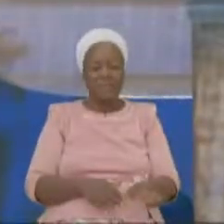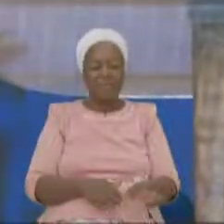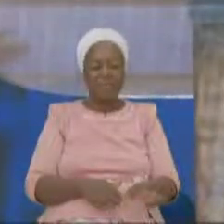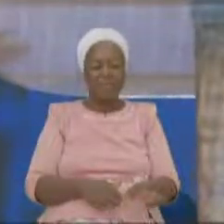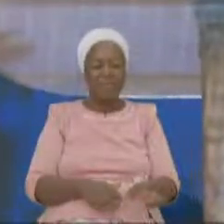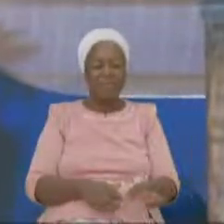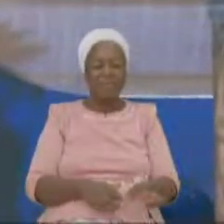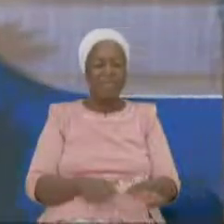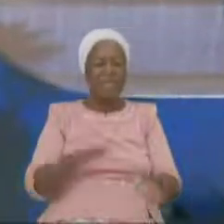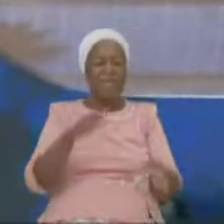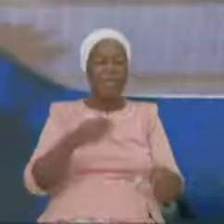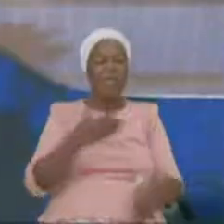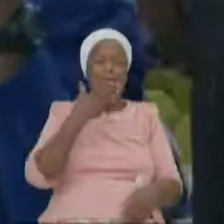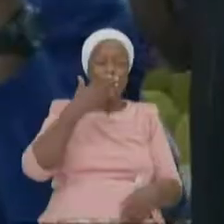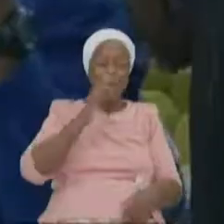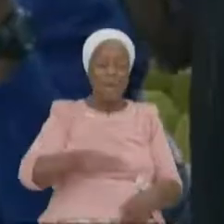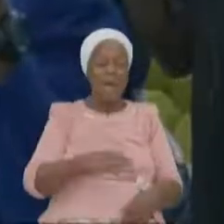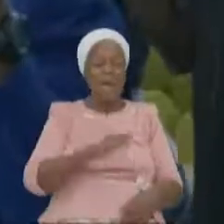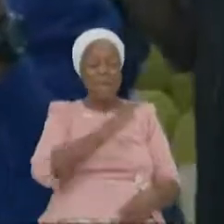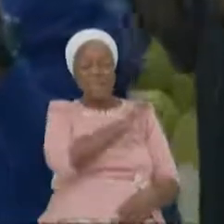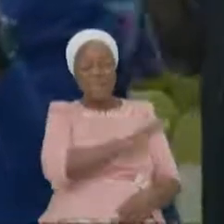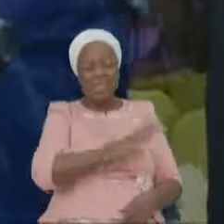Past character dead.